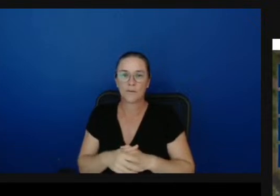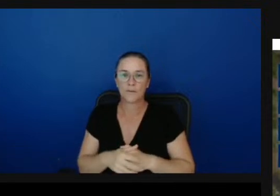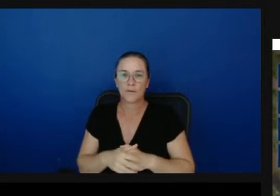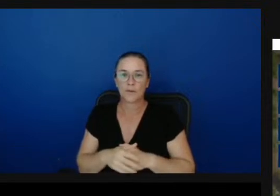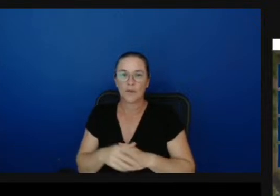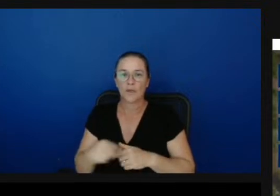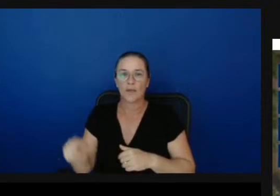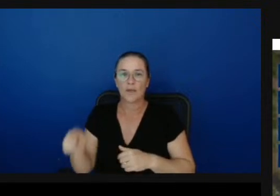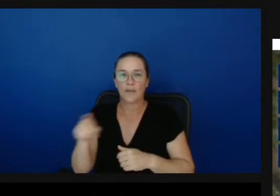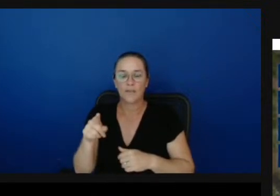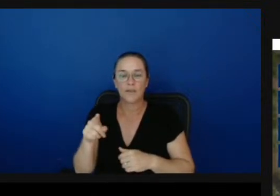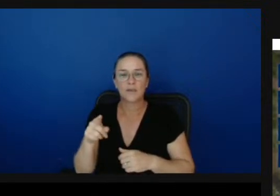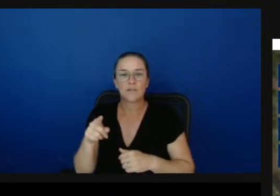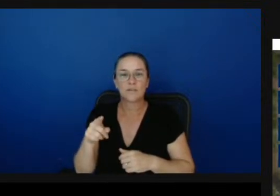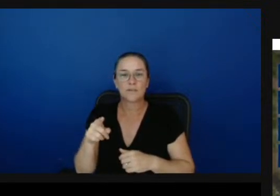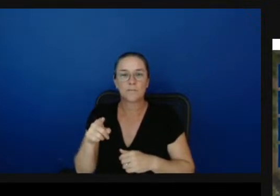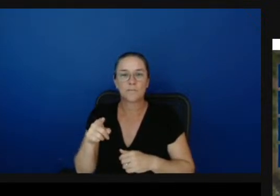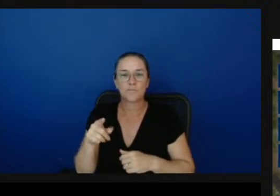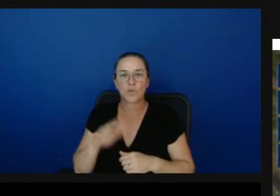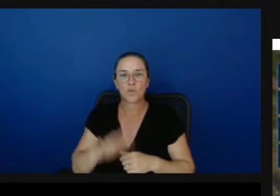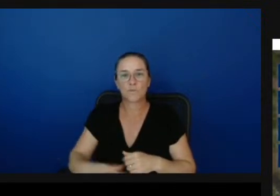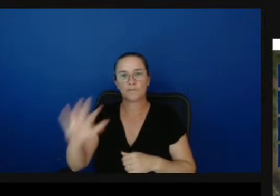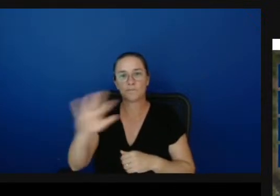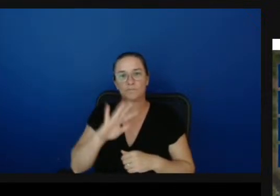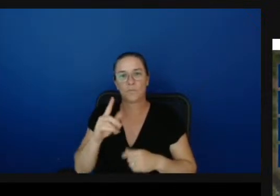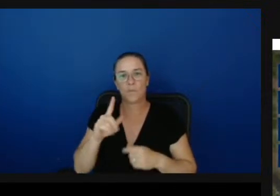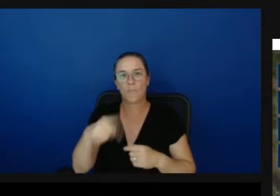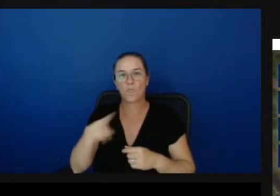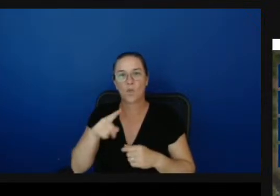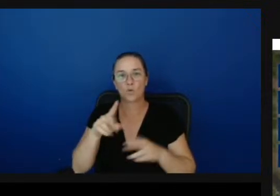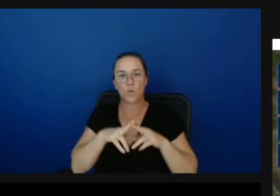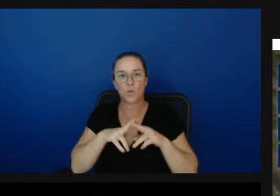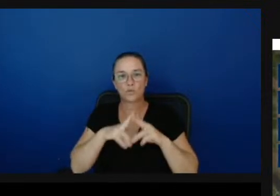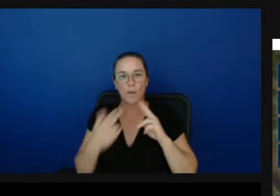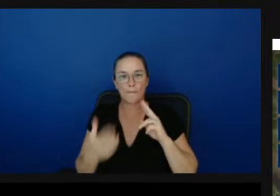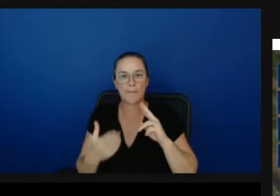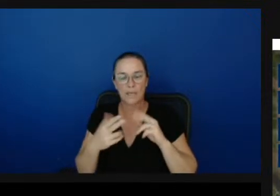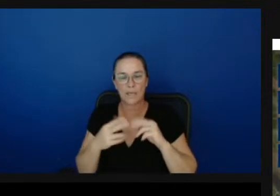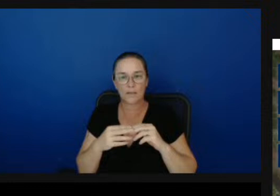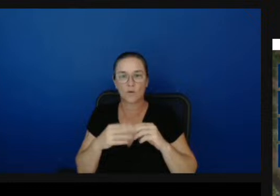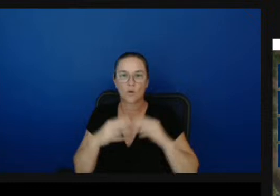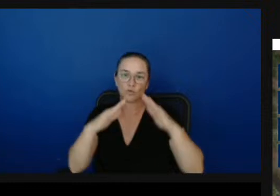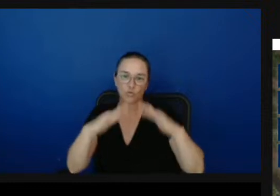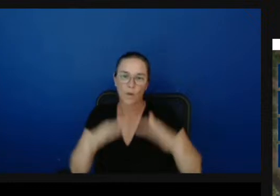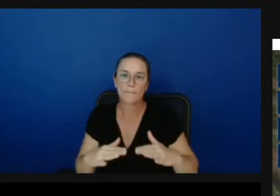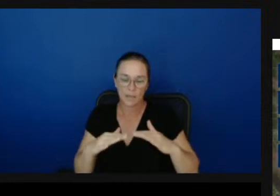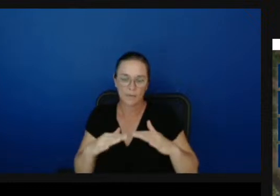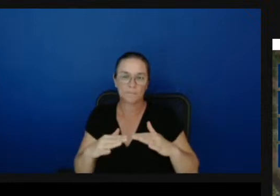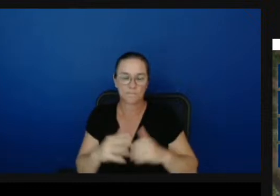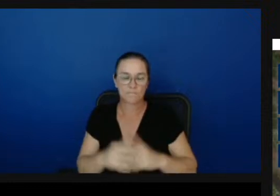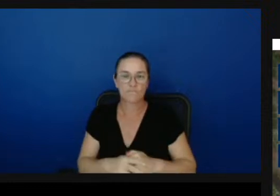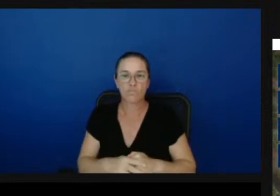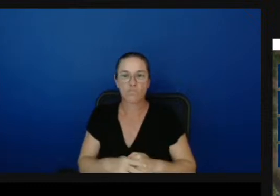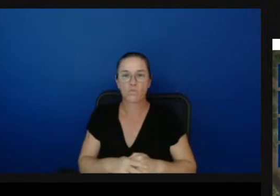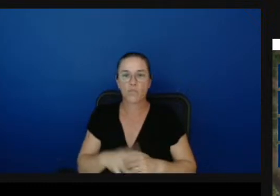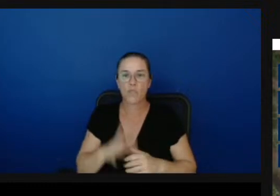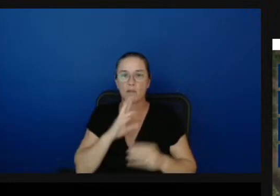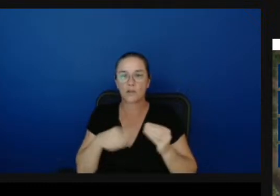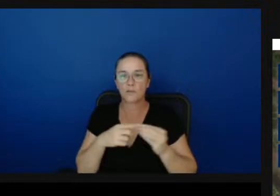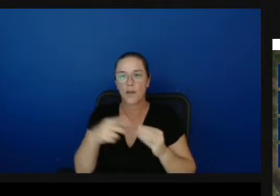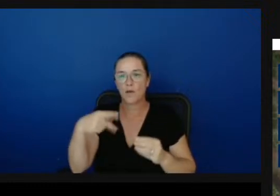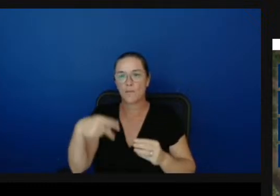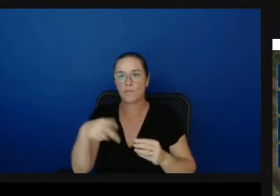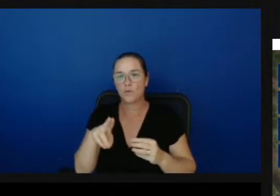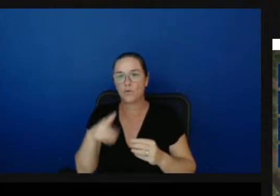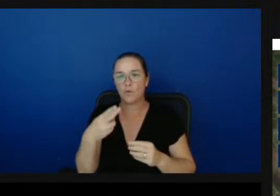these ones all through here. Those are the 6 ones dropping. The Southwest Rift is dropping. We talked about how Puhimau was the one that got shifted